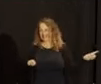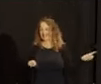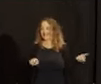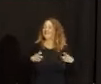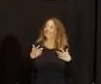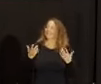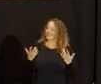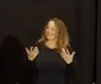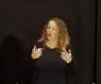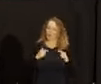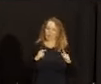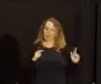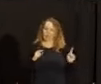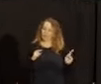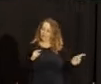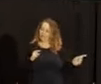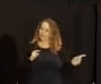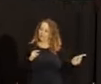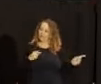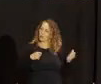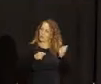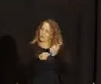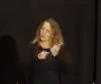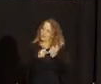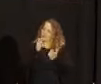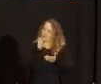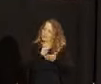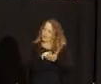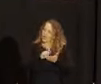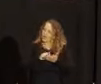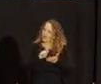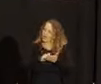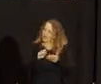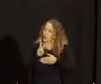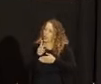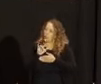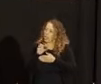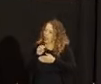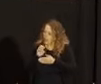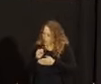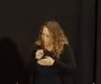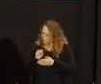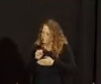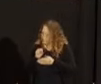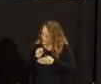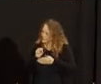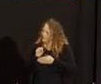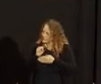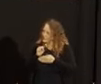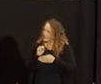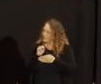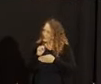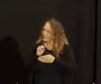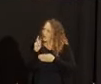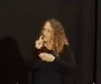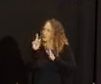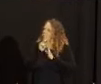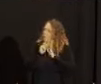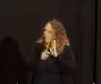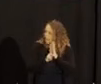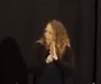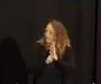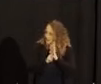my immediate left, we have Assistant Secretary Williams of the Office of Disability Employment Policy, or